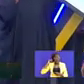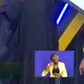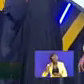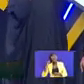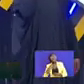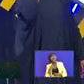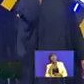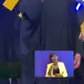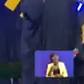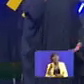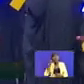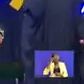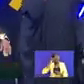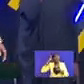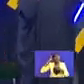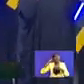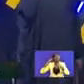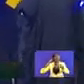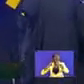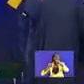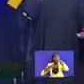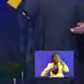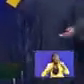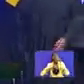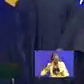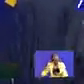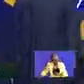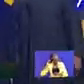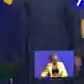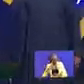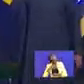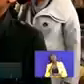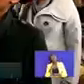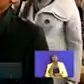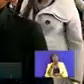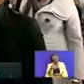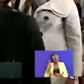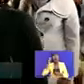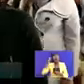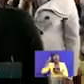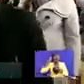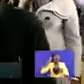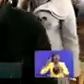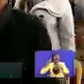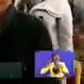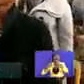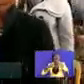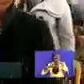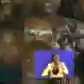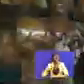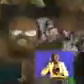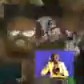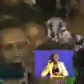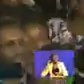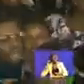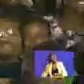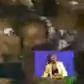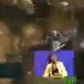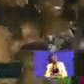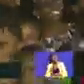sound I hear the sound of Victory I hear